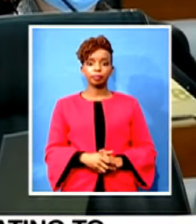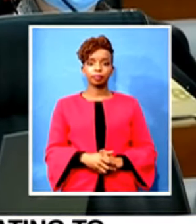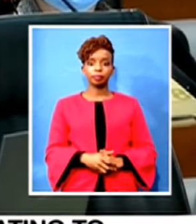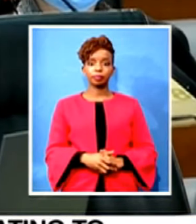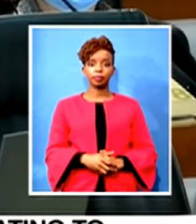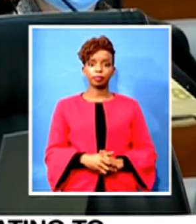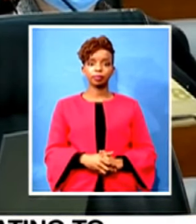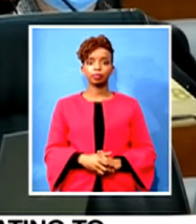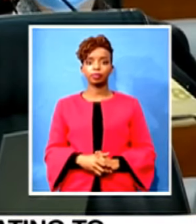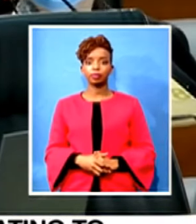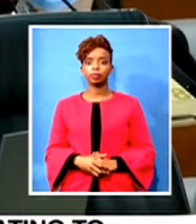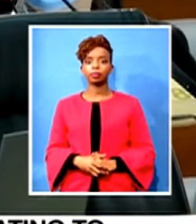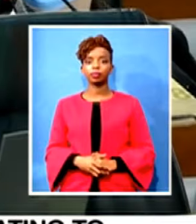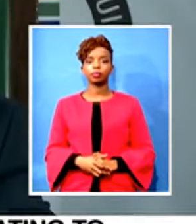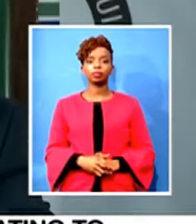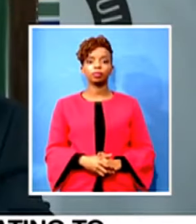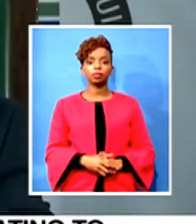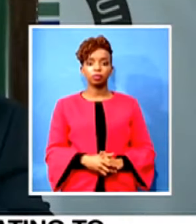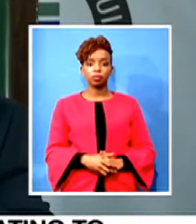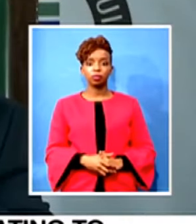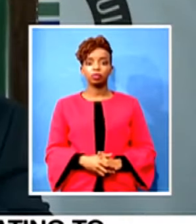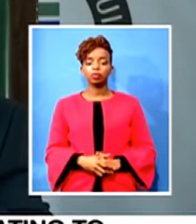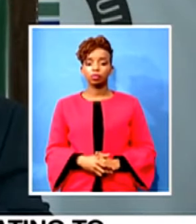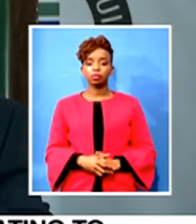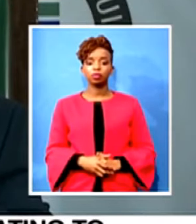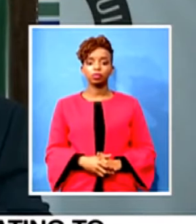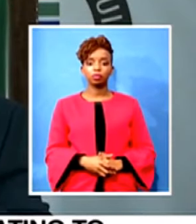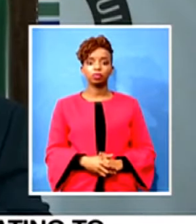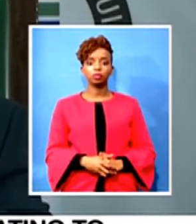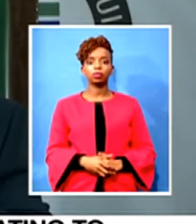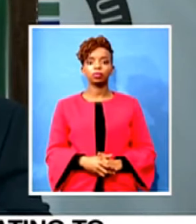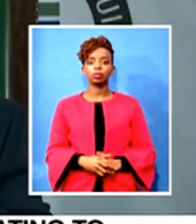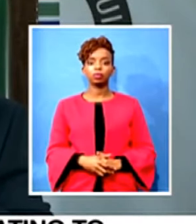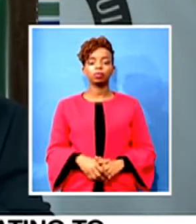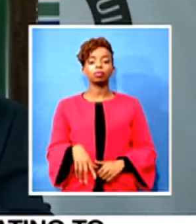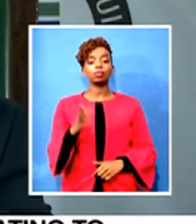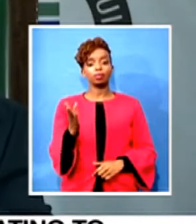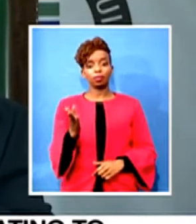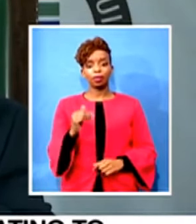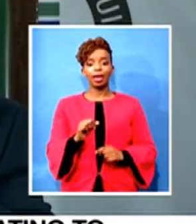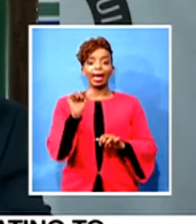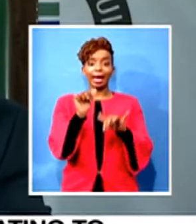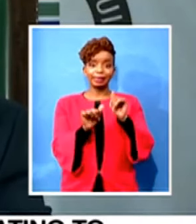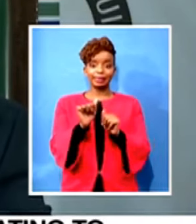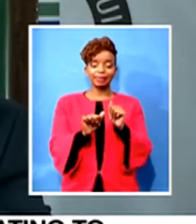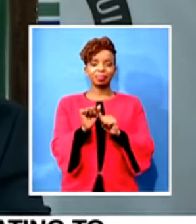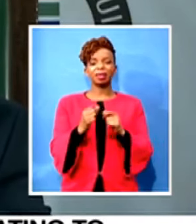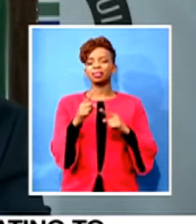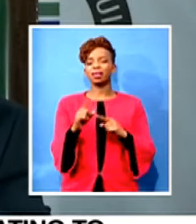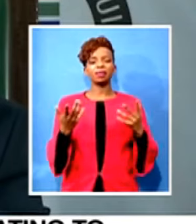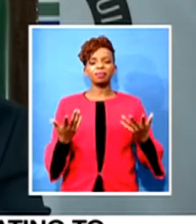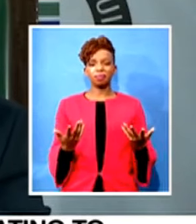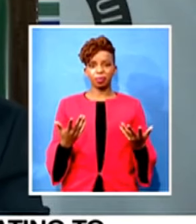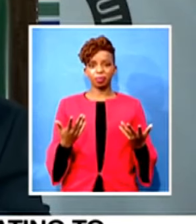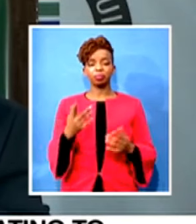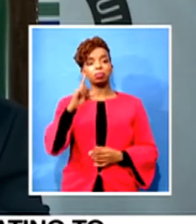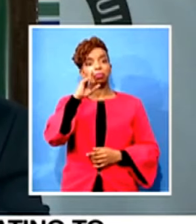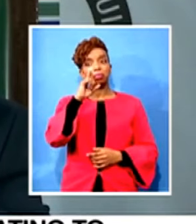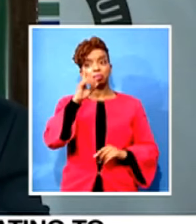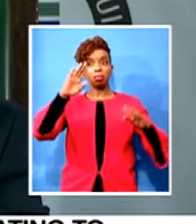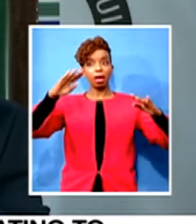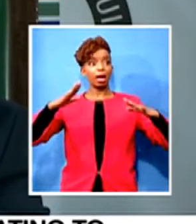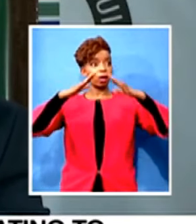to see which houses must government give priority, because already people who live in that house are in